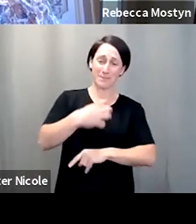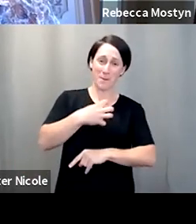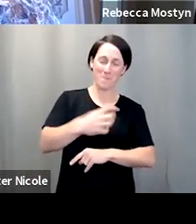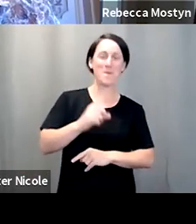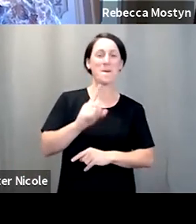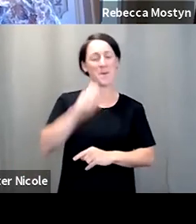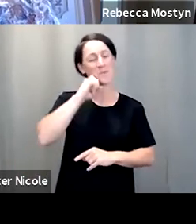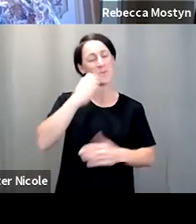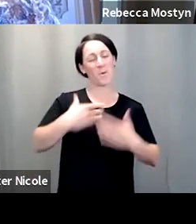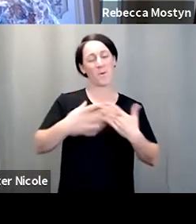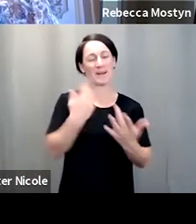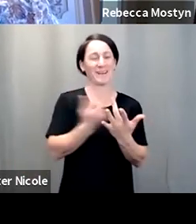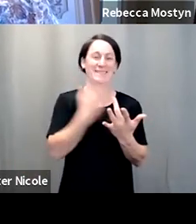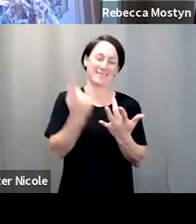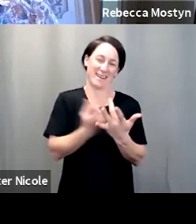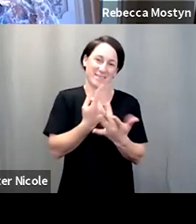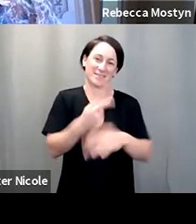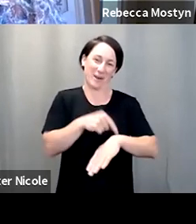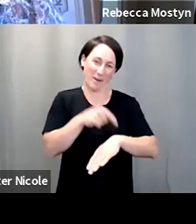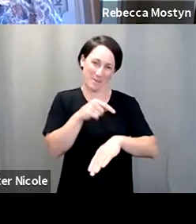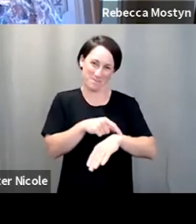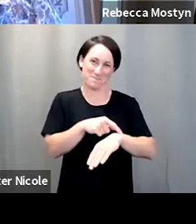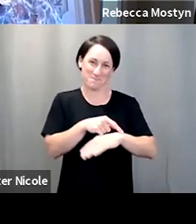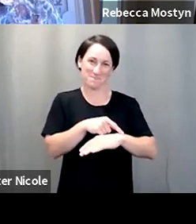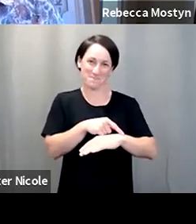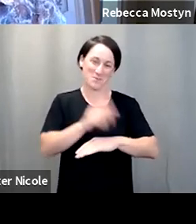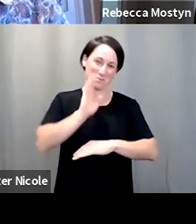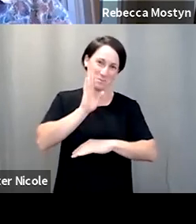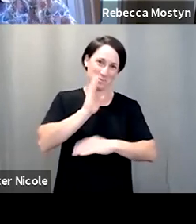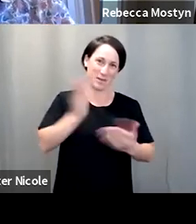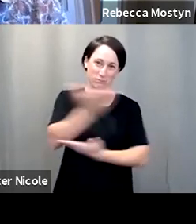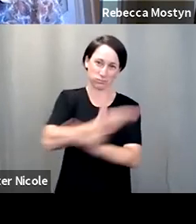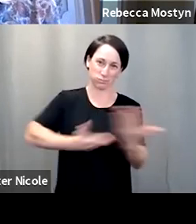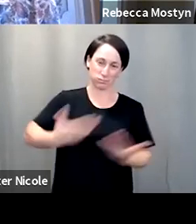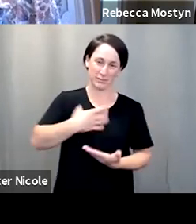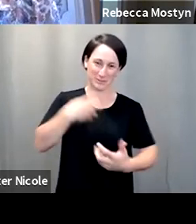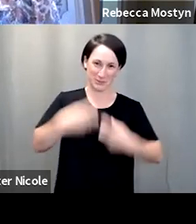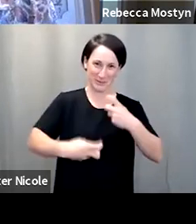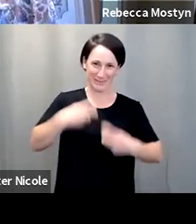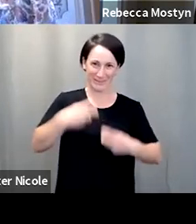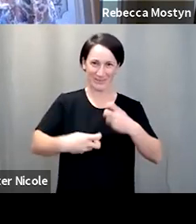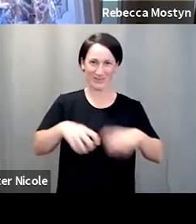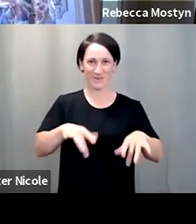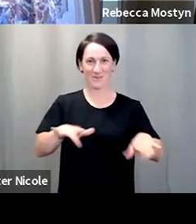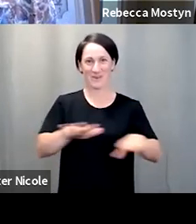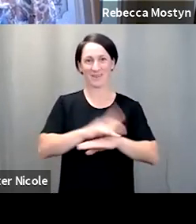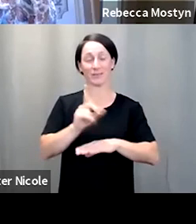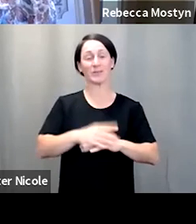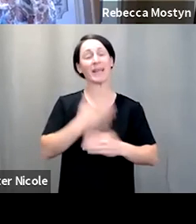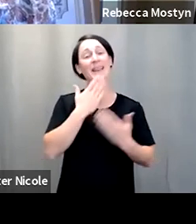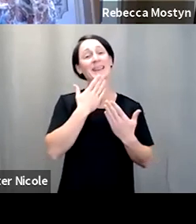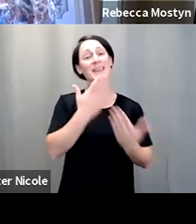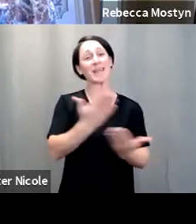another session a little bit further down the track to talk more about some of the issues that we didn't get to today. Thank you so